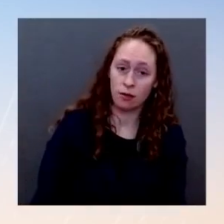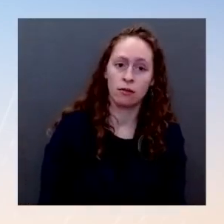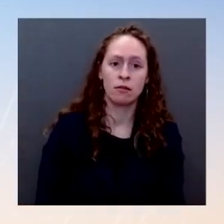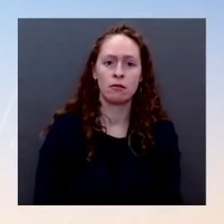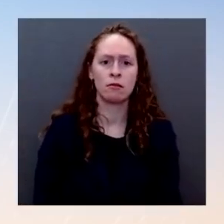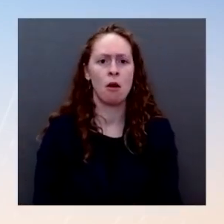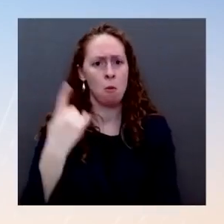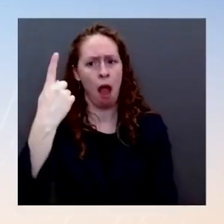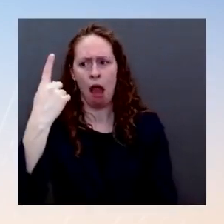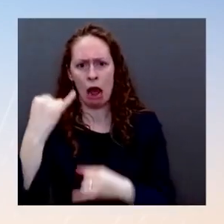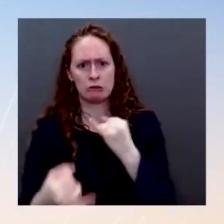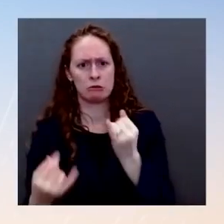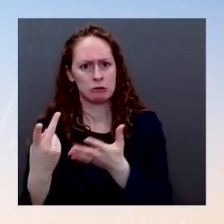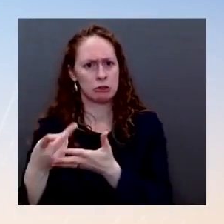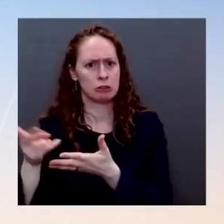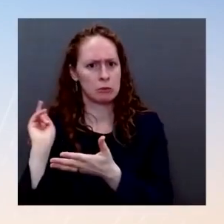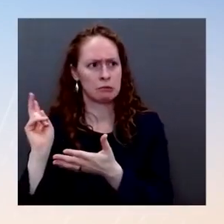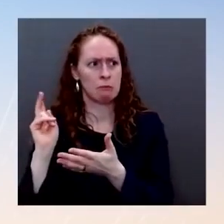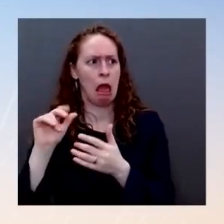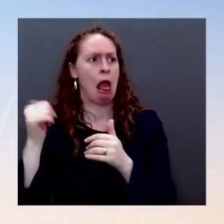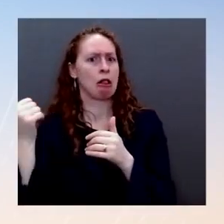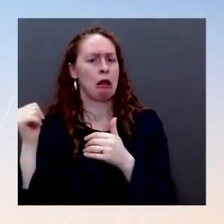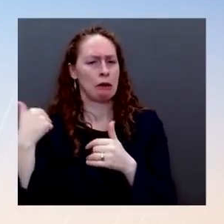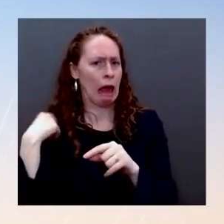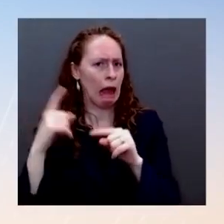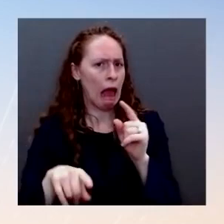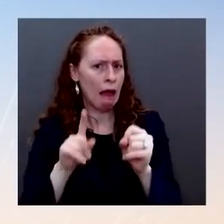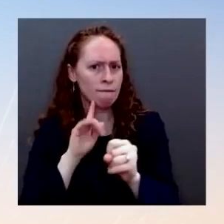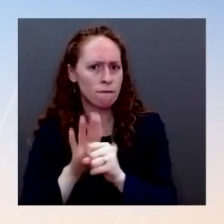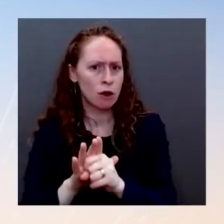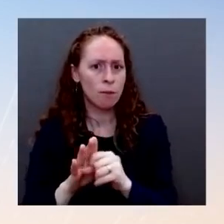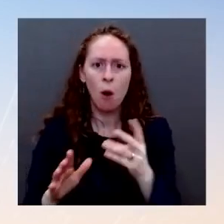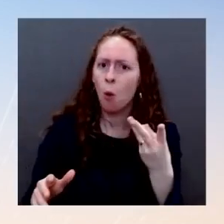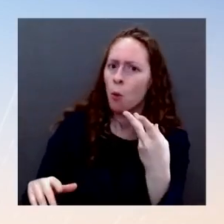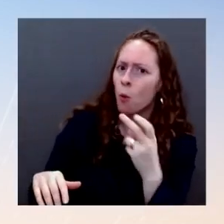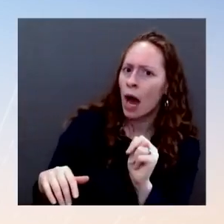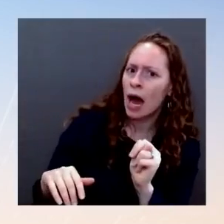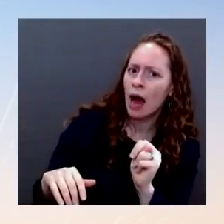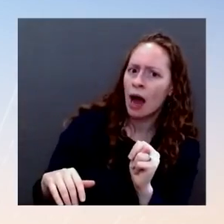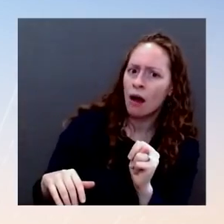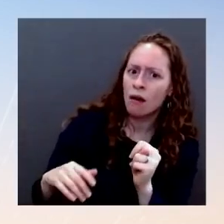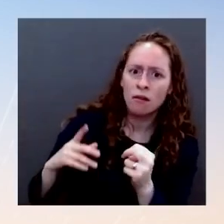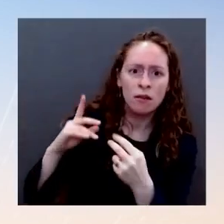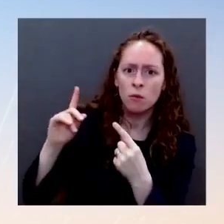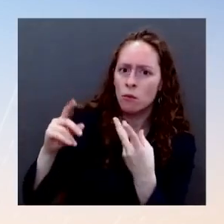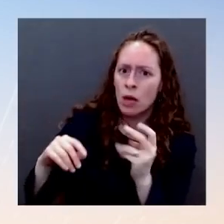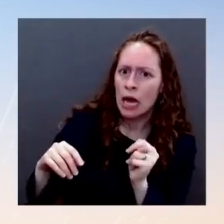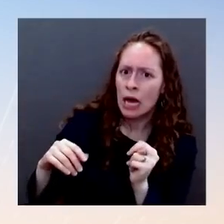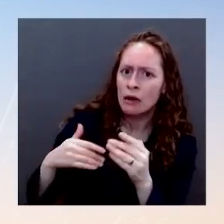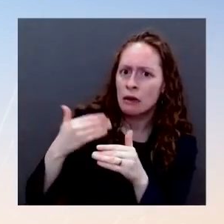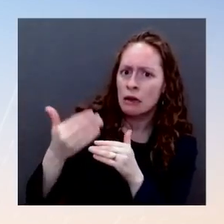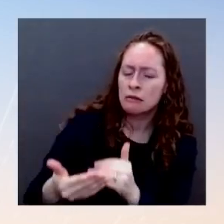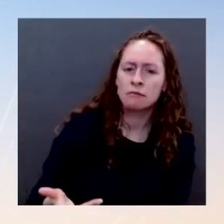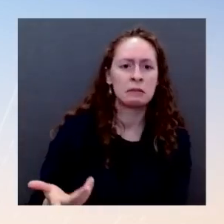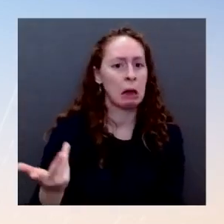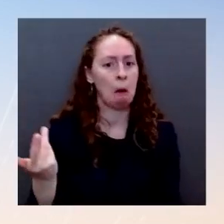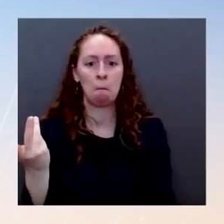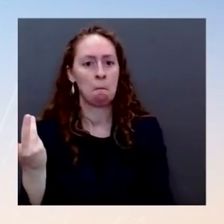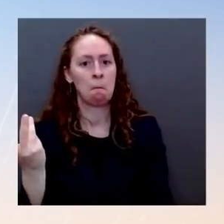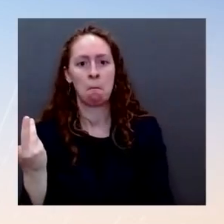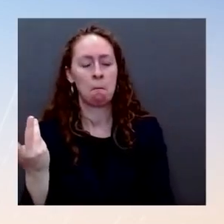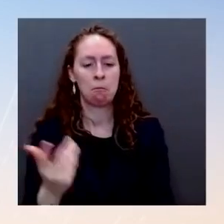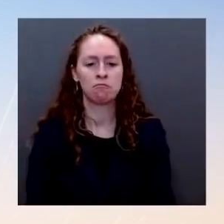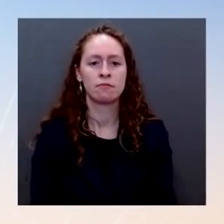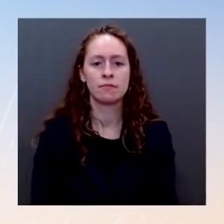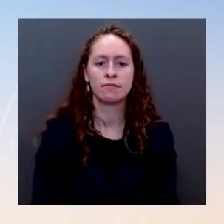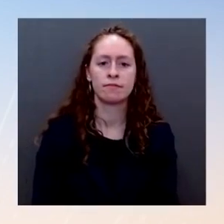Do you know the next time they'll talk about this? I'm not going to officially? predict that for you, but I can assure you that the president and members of our senior team will, of course, be in touch with a range of